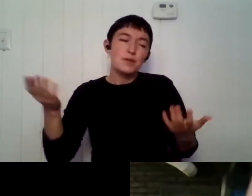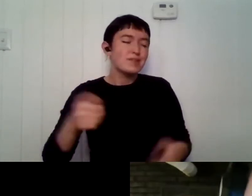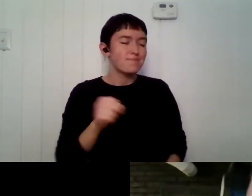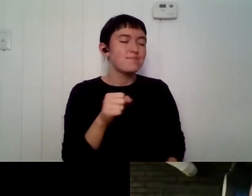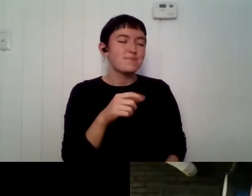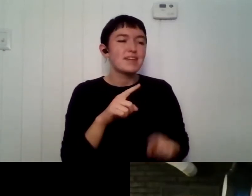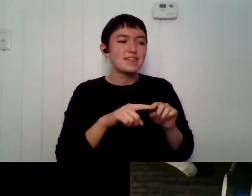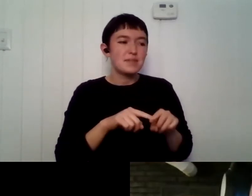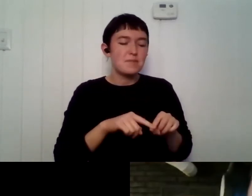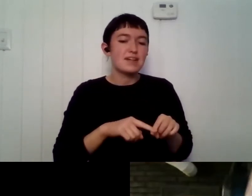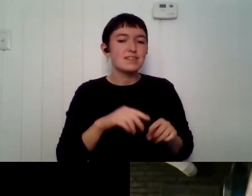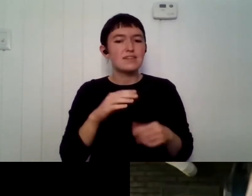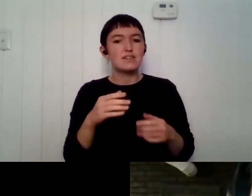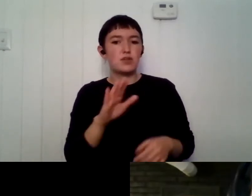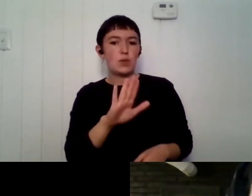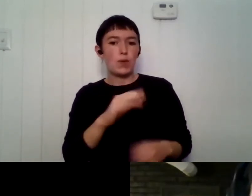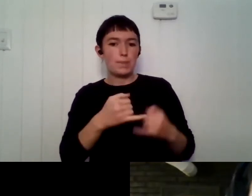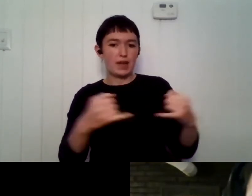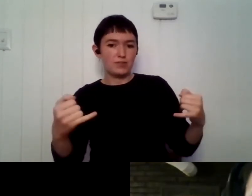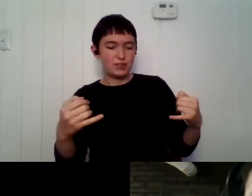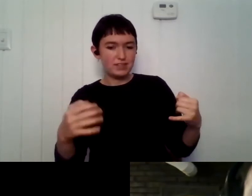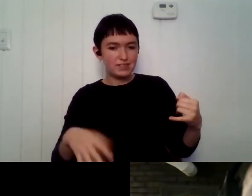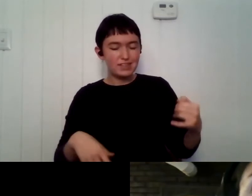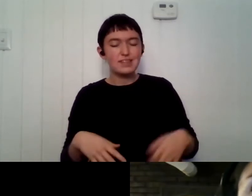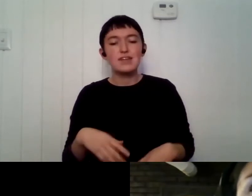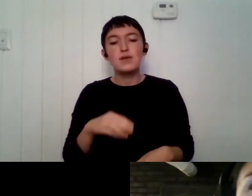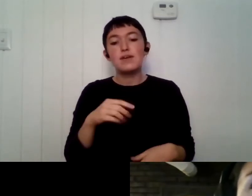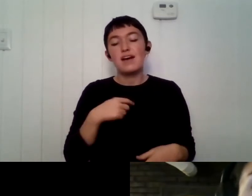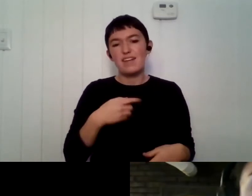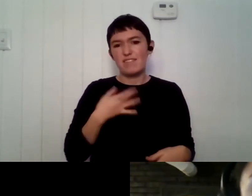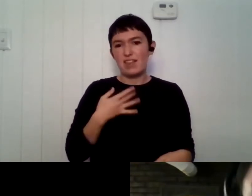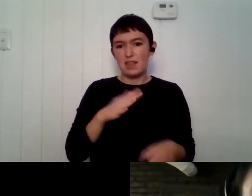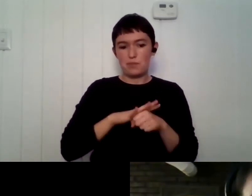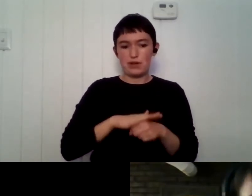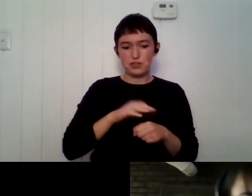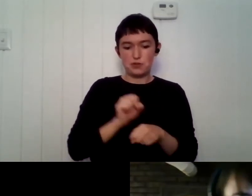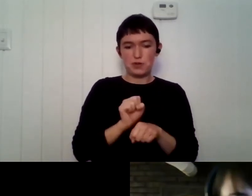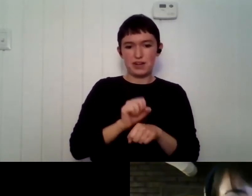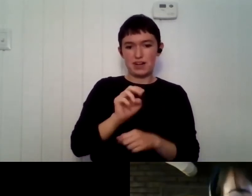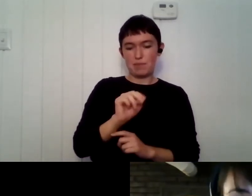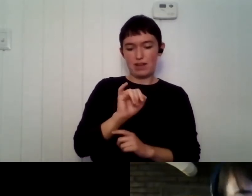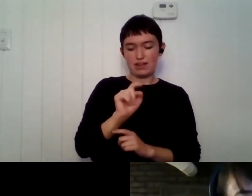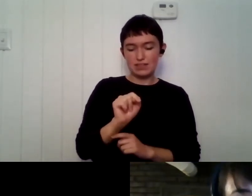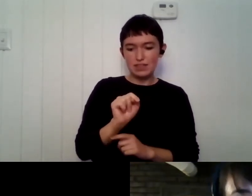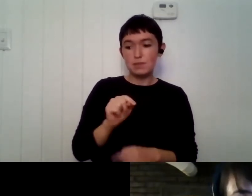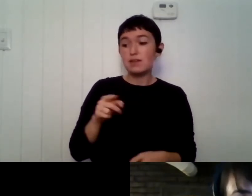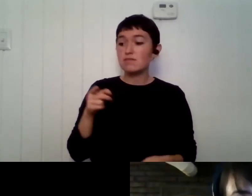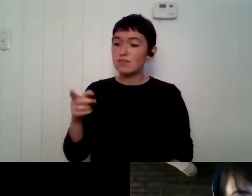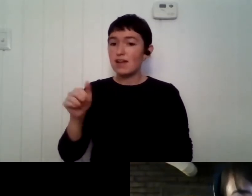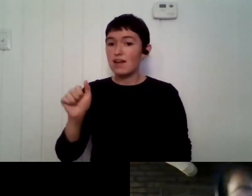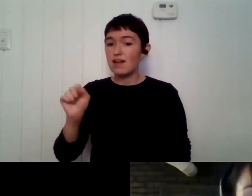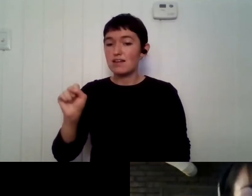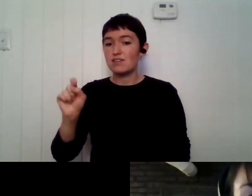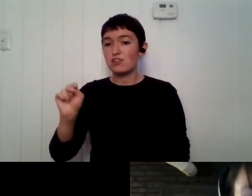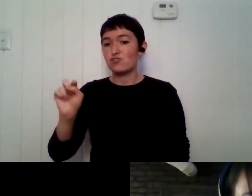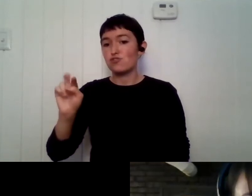a lot more pressure, like especially being at MIT. Whereas at AstraZeneca, it's also like,